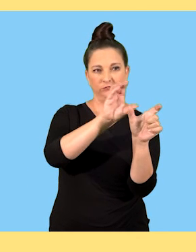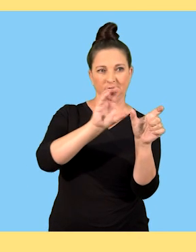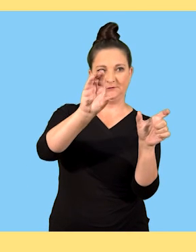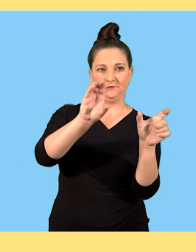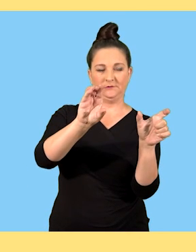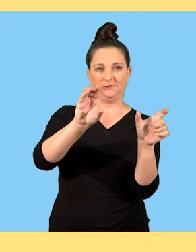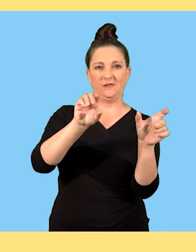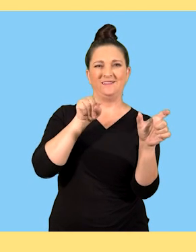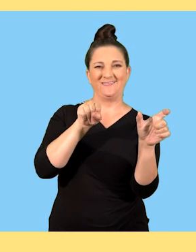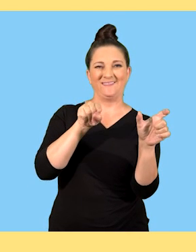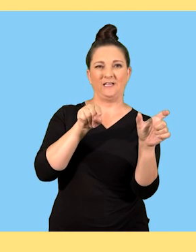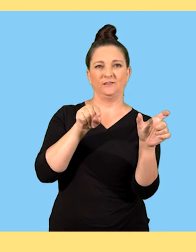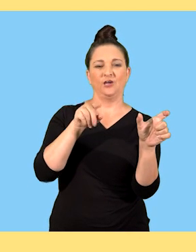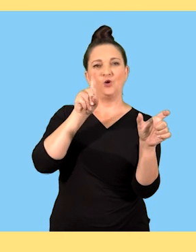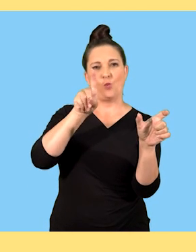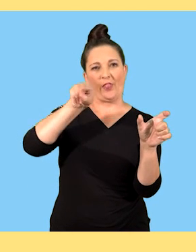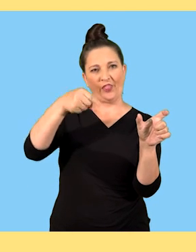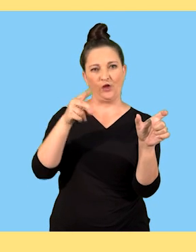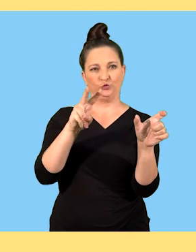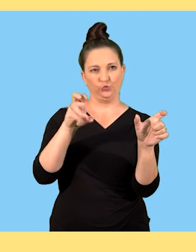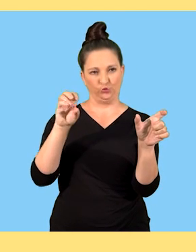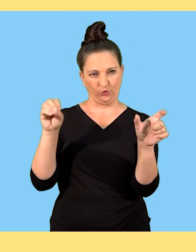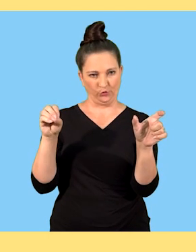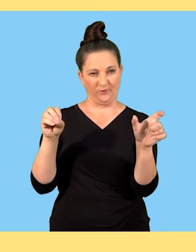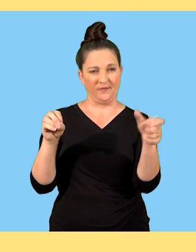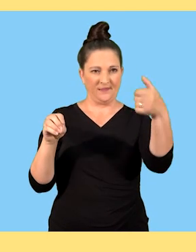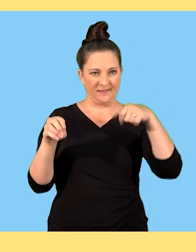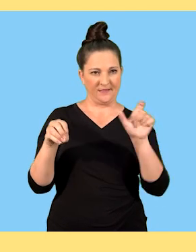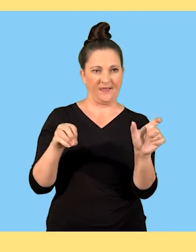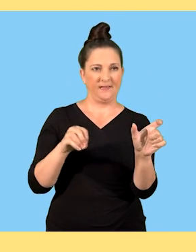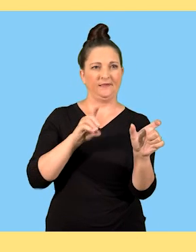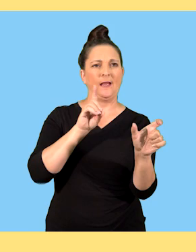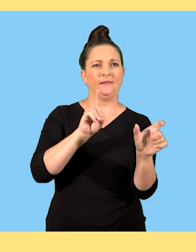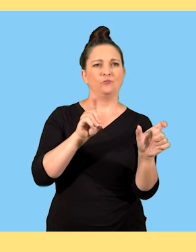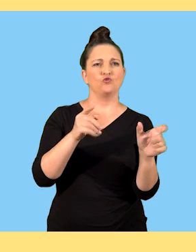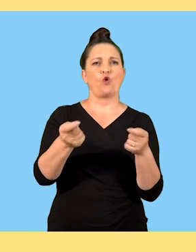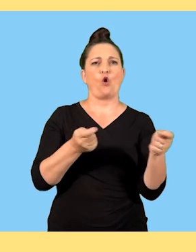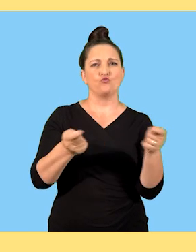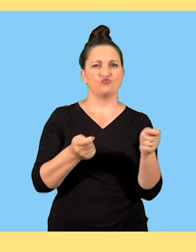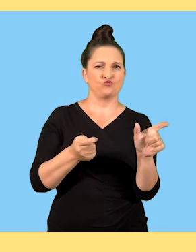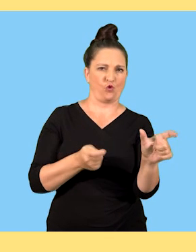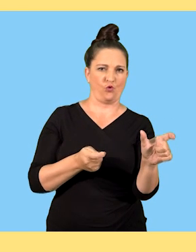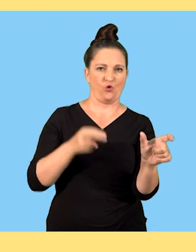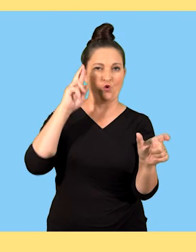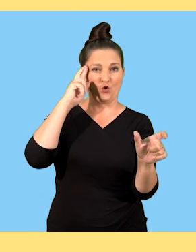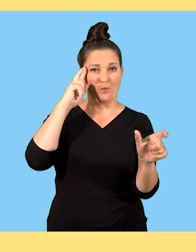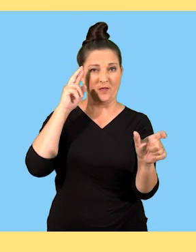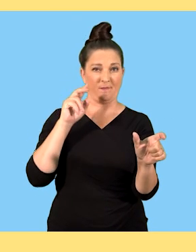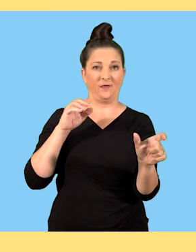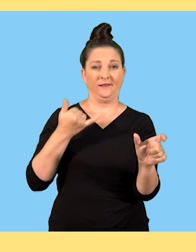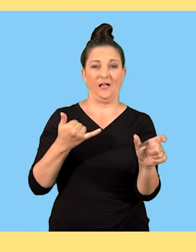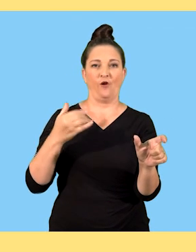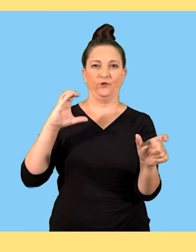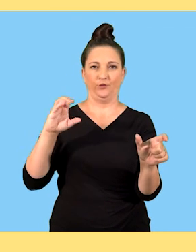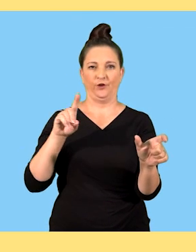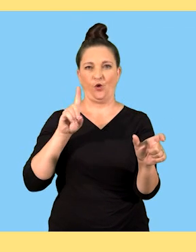we'll credit debtors' control, 1,200. Remember, we calculated this 800 when we